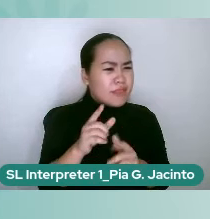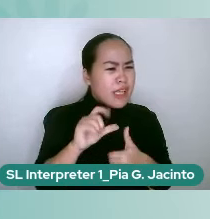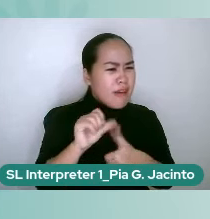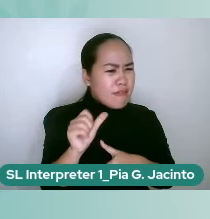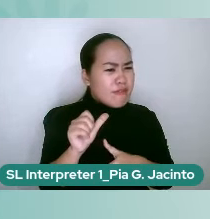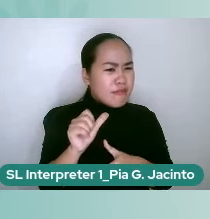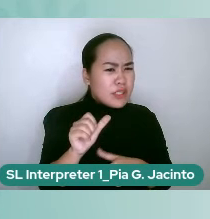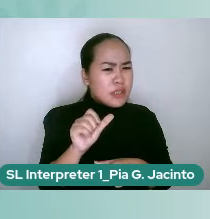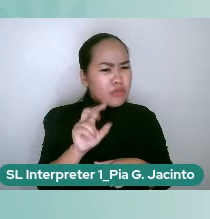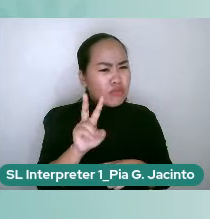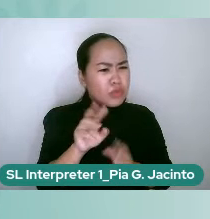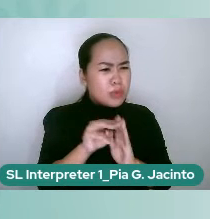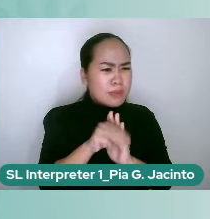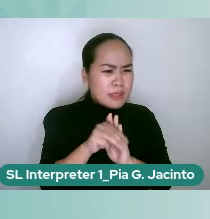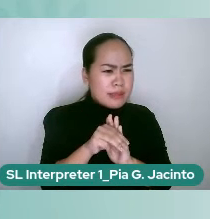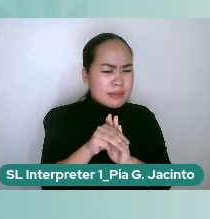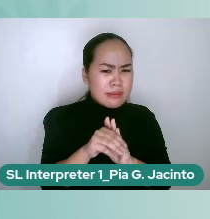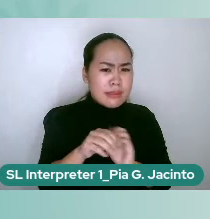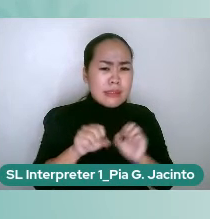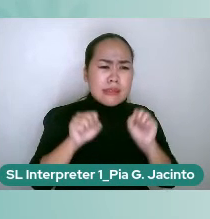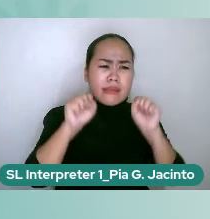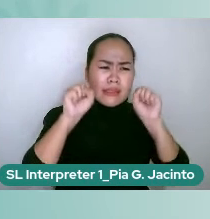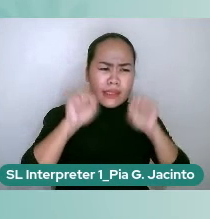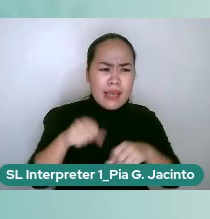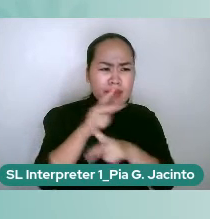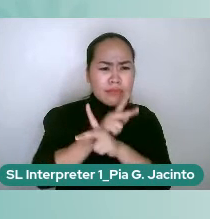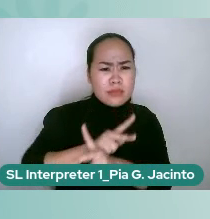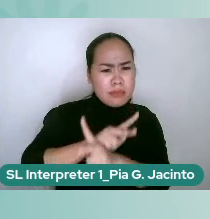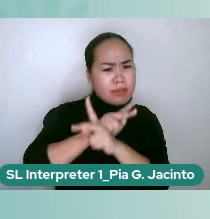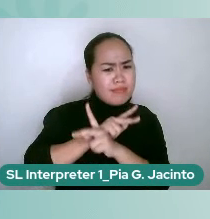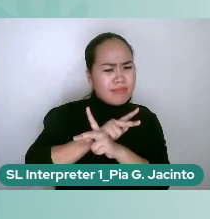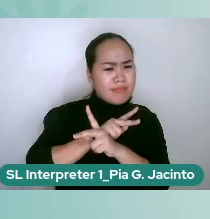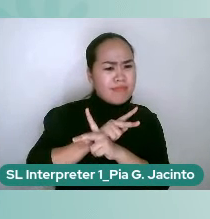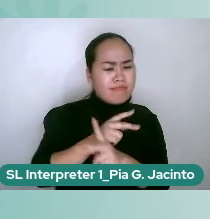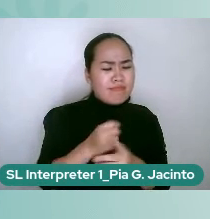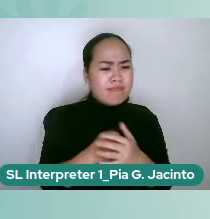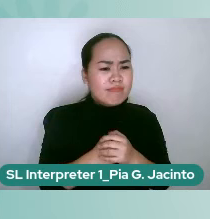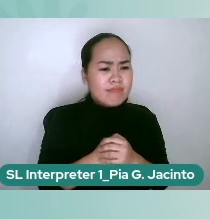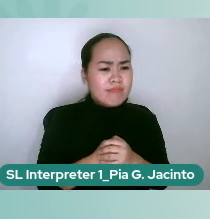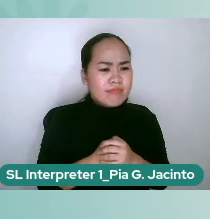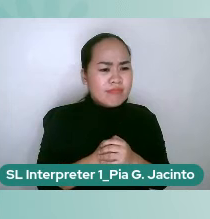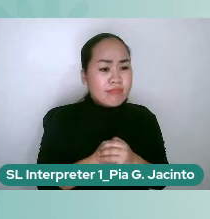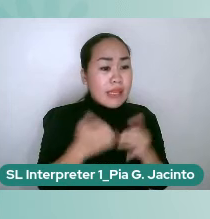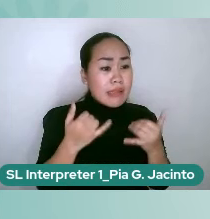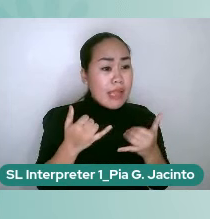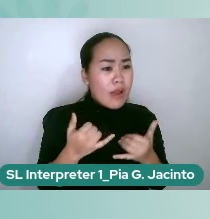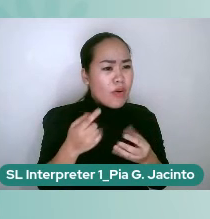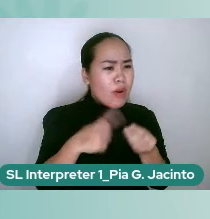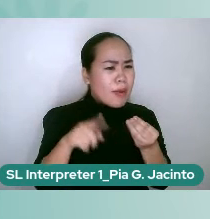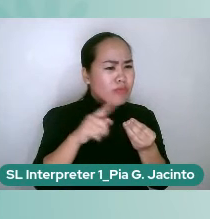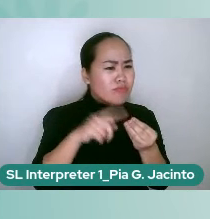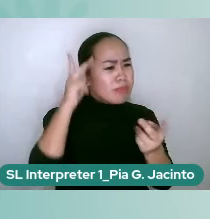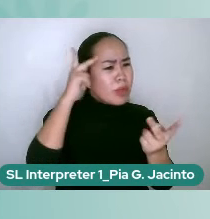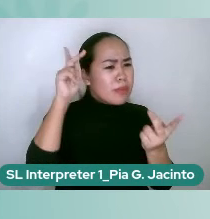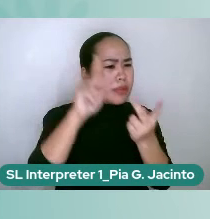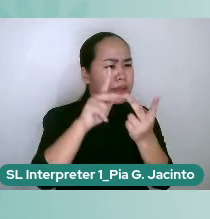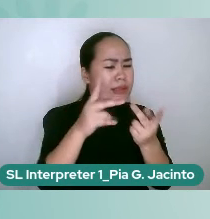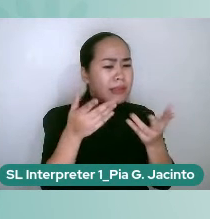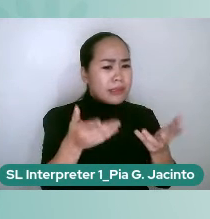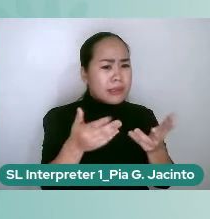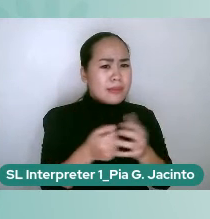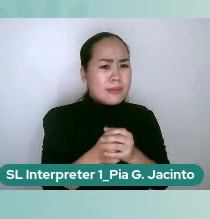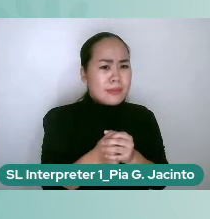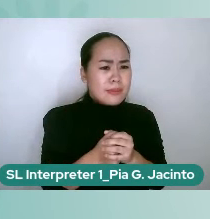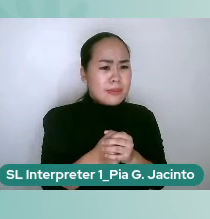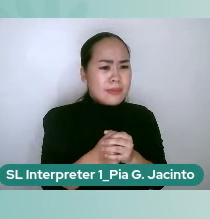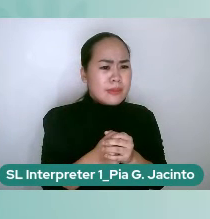we can prevent it. Prevent it indeed. And it's with this vision that the Director General called on member states